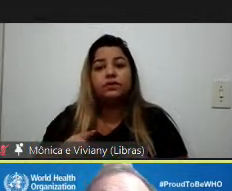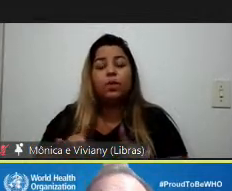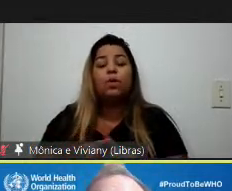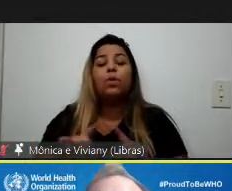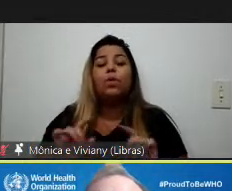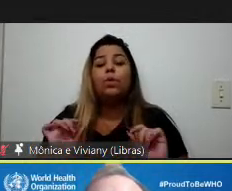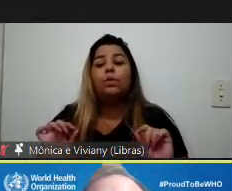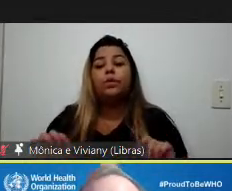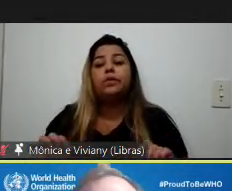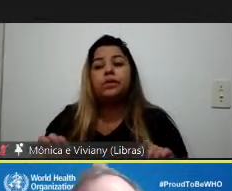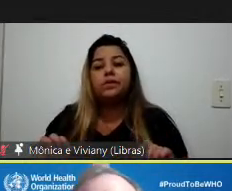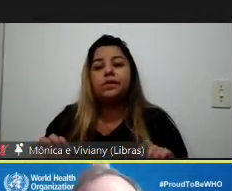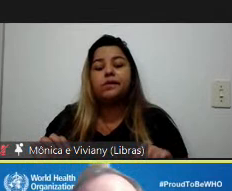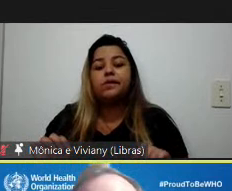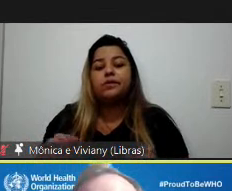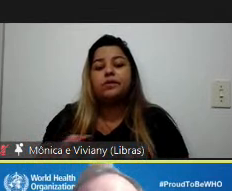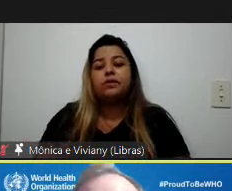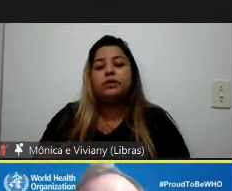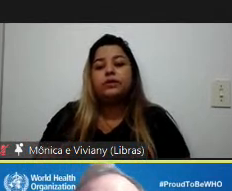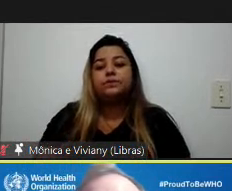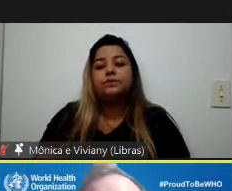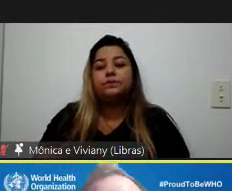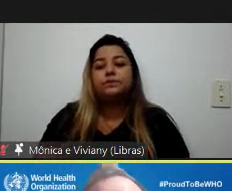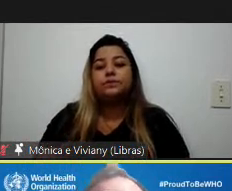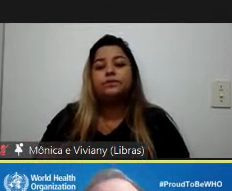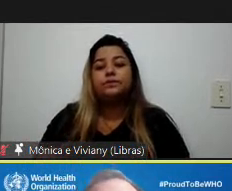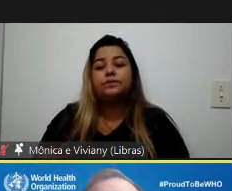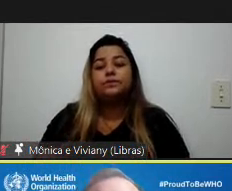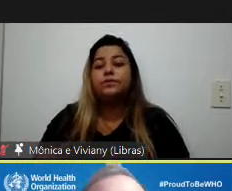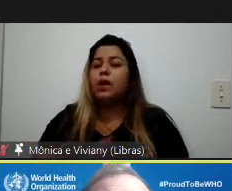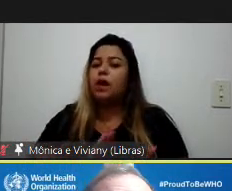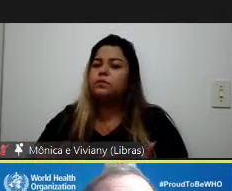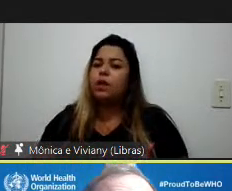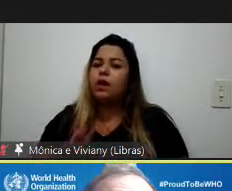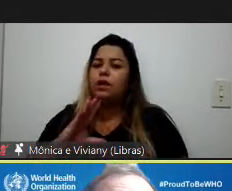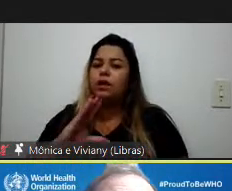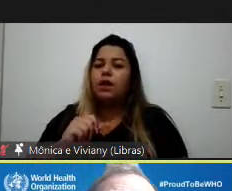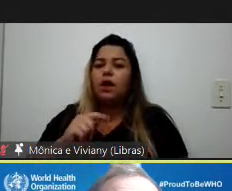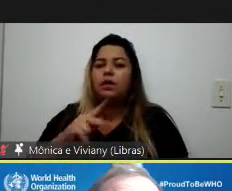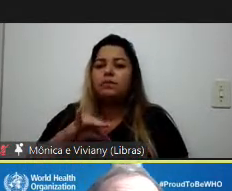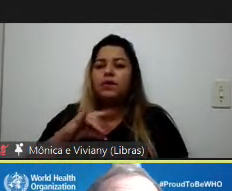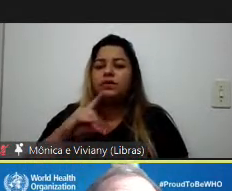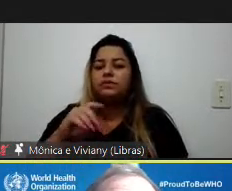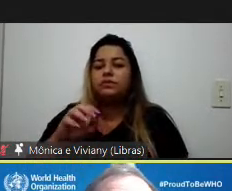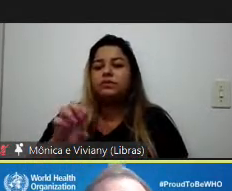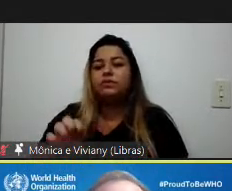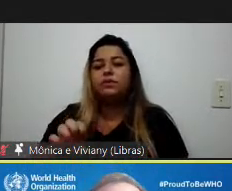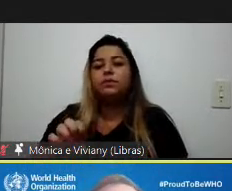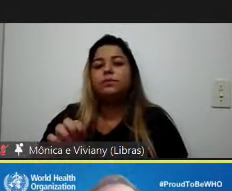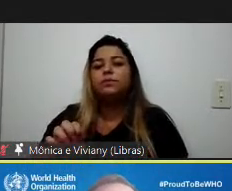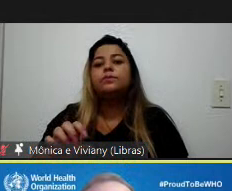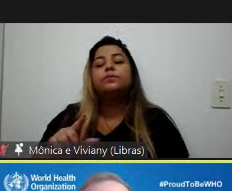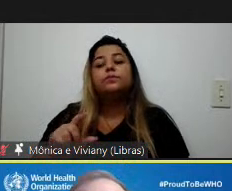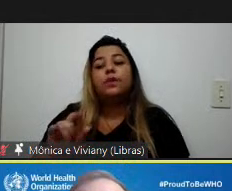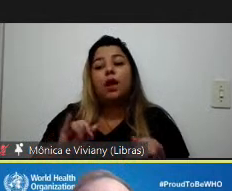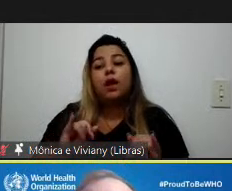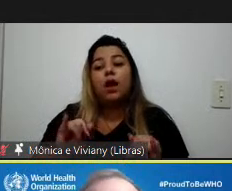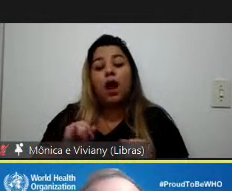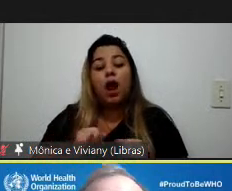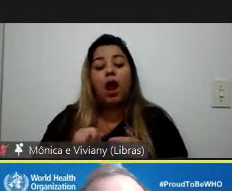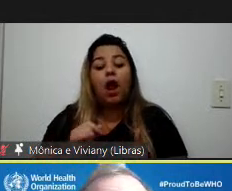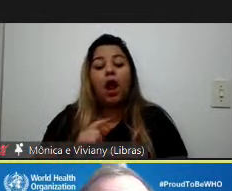outreach capacity of health services. It's really a design issue. Third problem, as we heard, it's